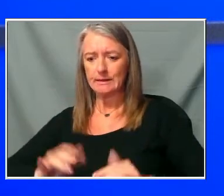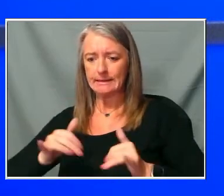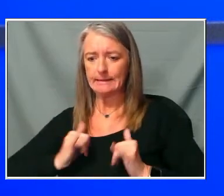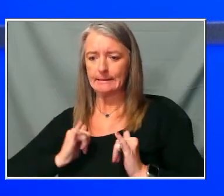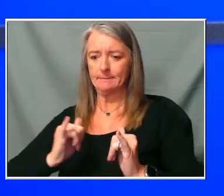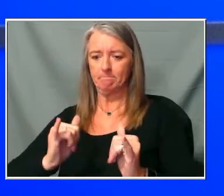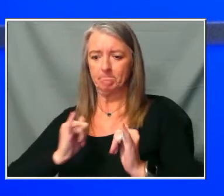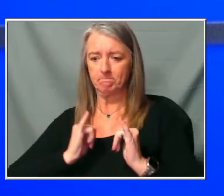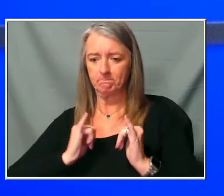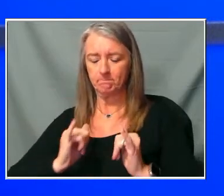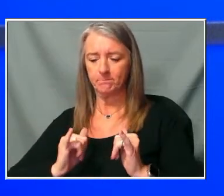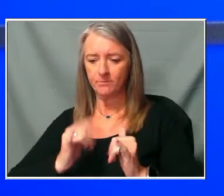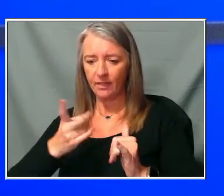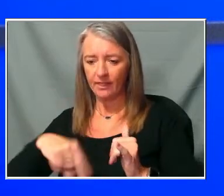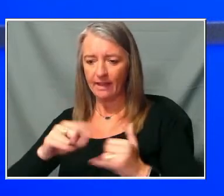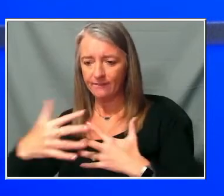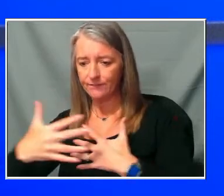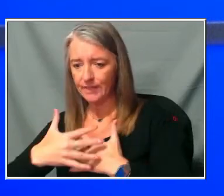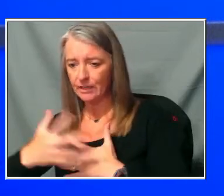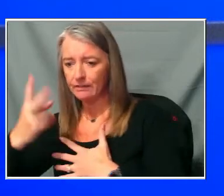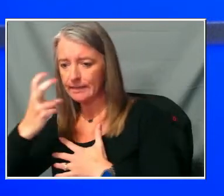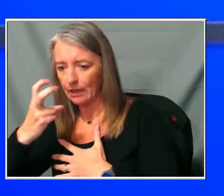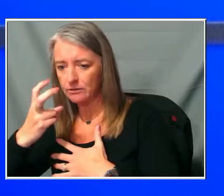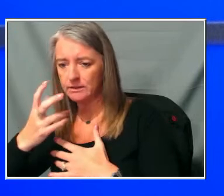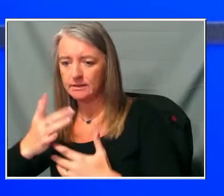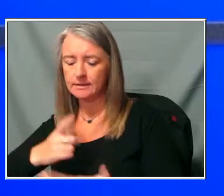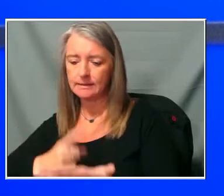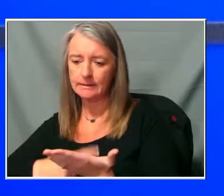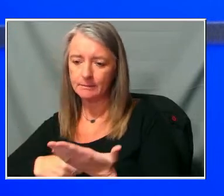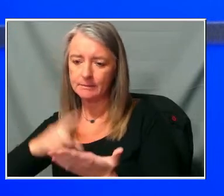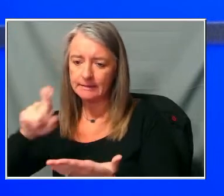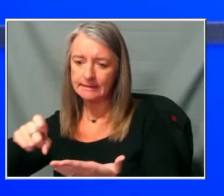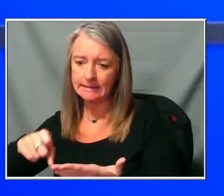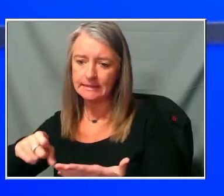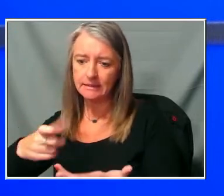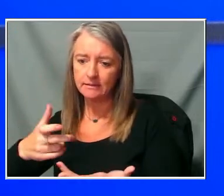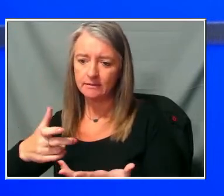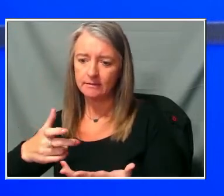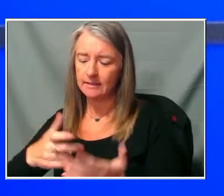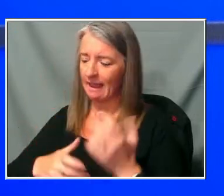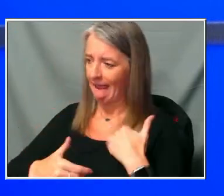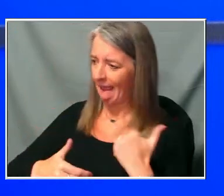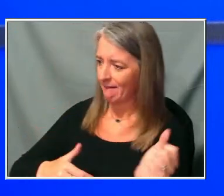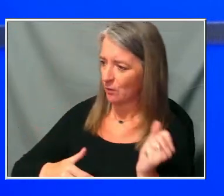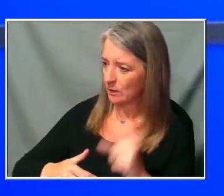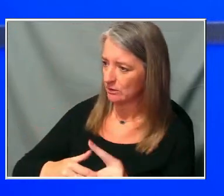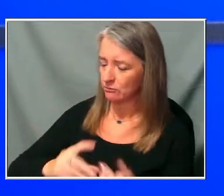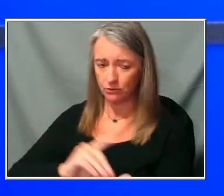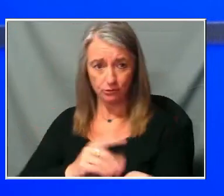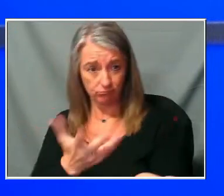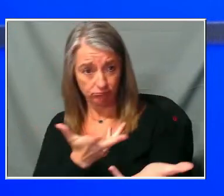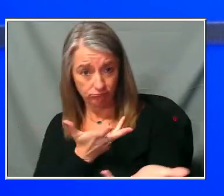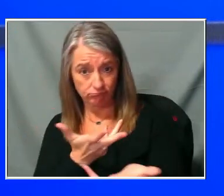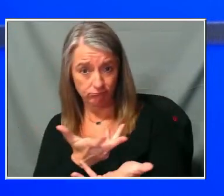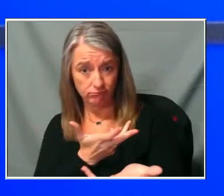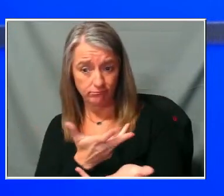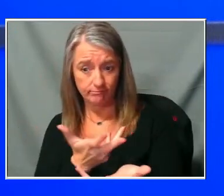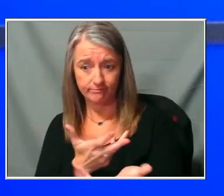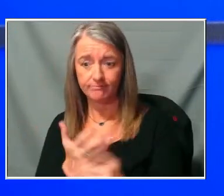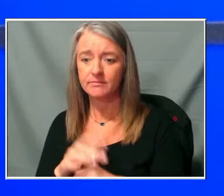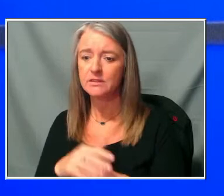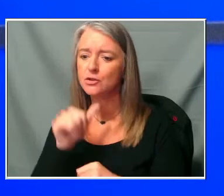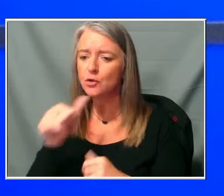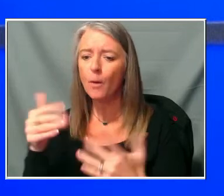us. They have fear. They have doubts. They sometimes need the, you know, hey, I got a question. And it's like, oh, that's, you know, presentable. So don't be afraid